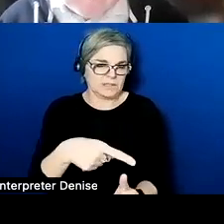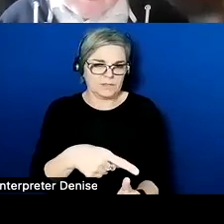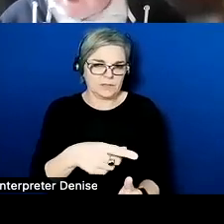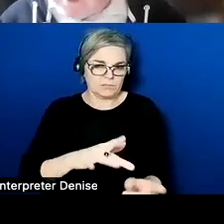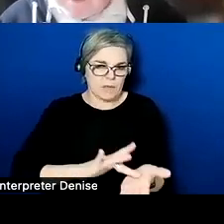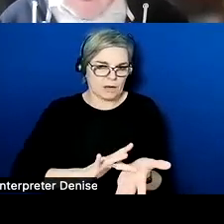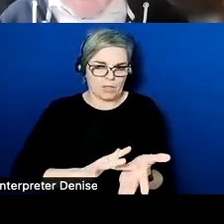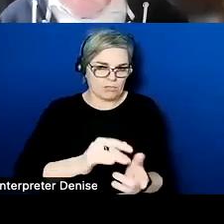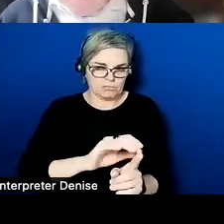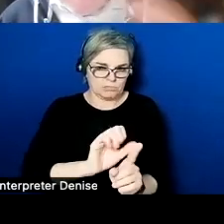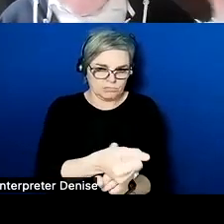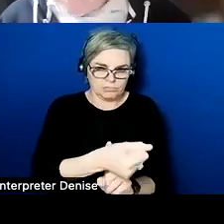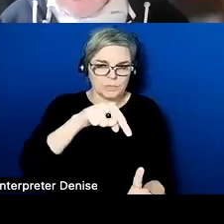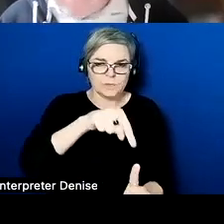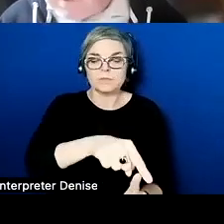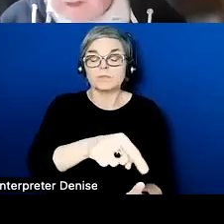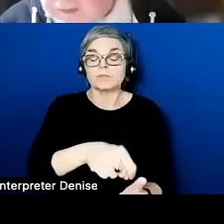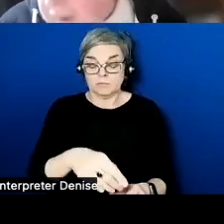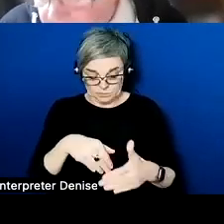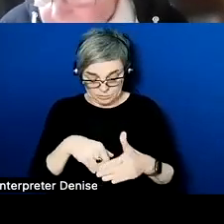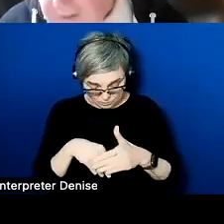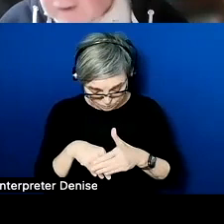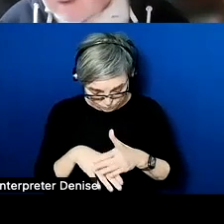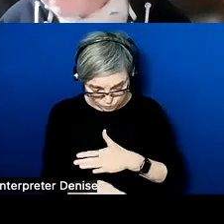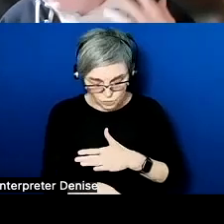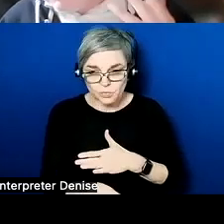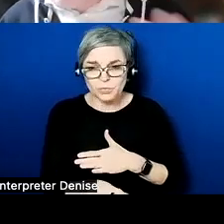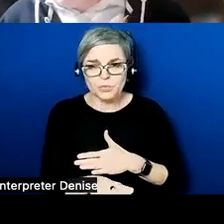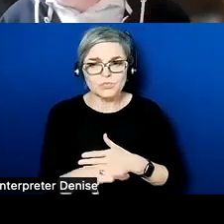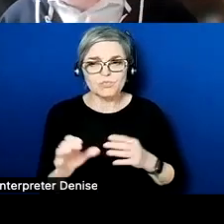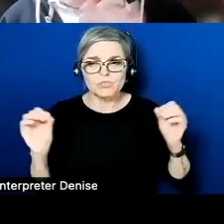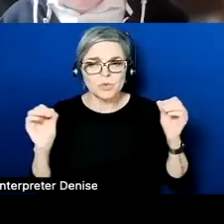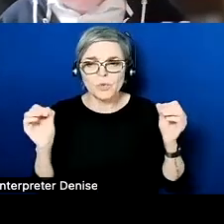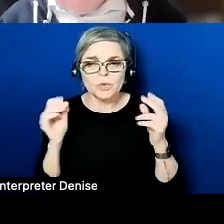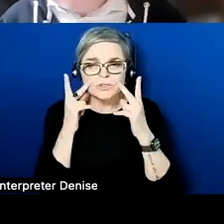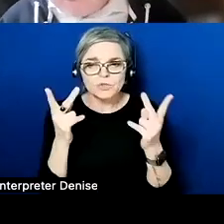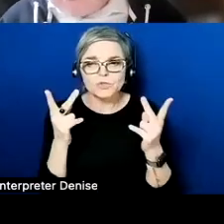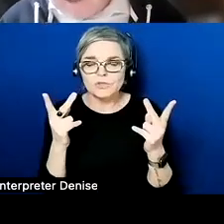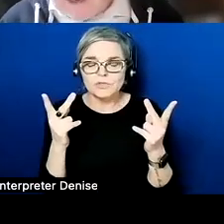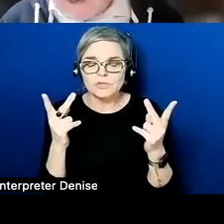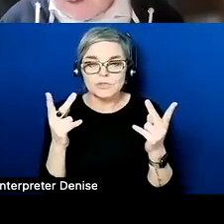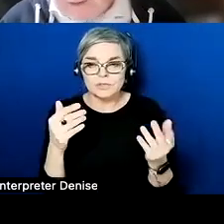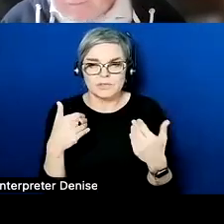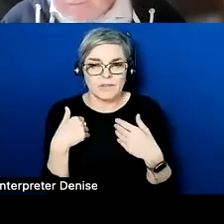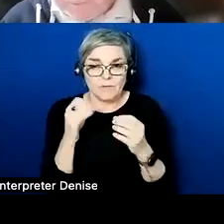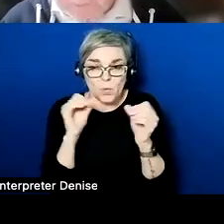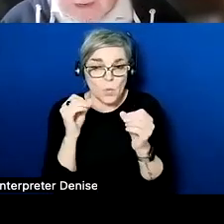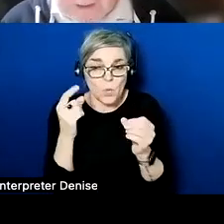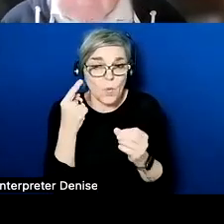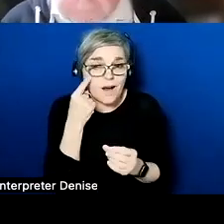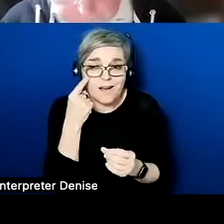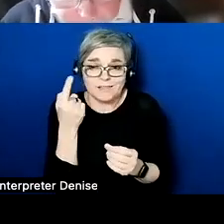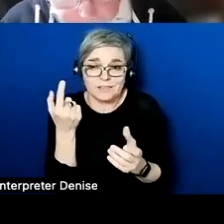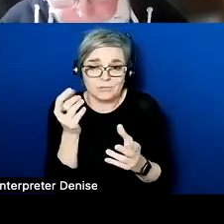He was born without an eye, and he really hasn't had vision ever.